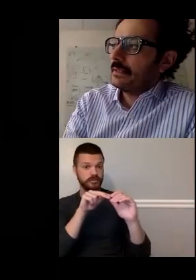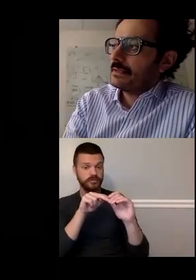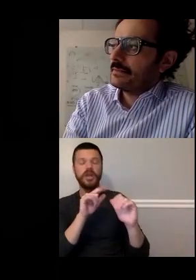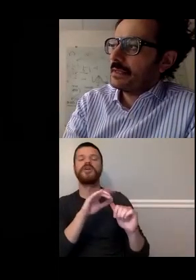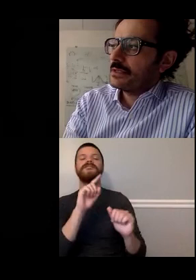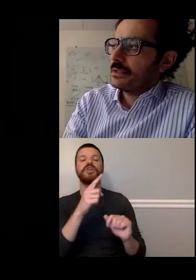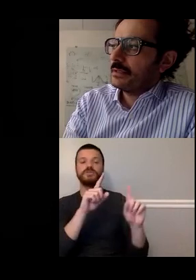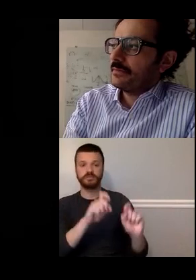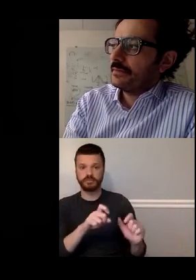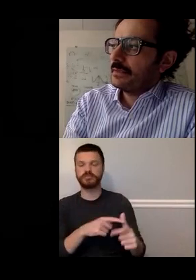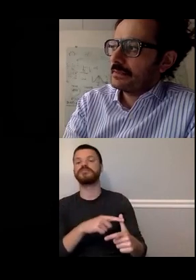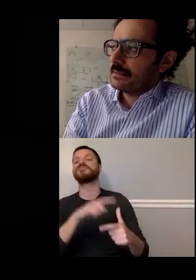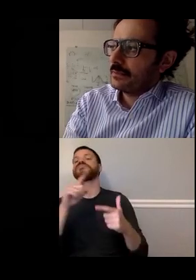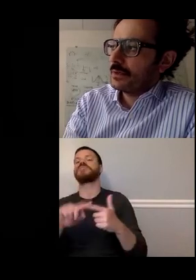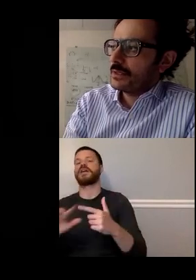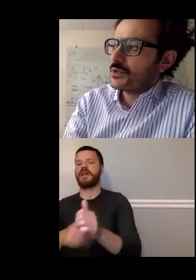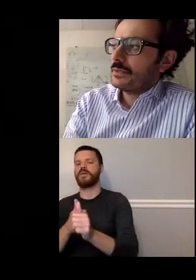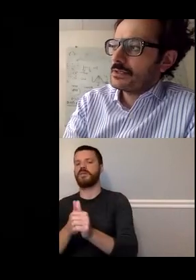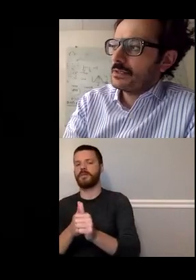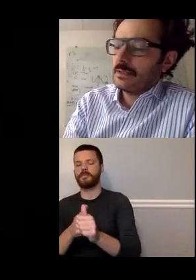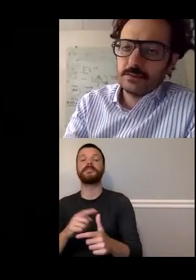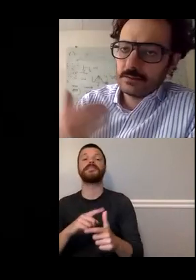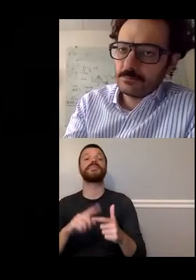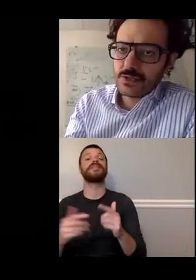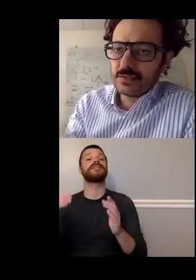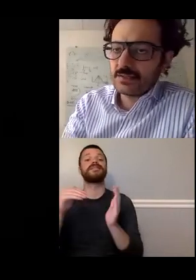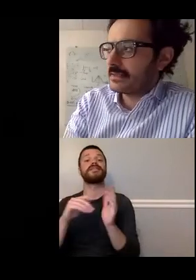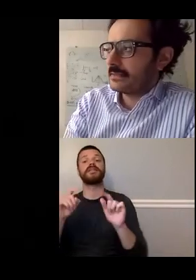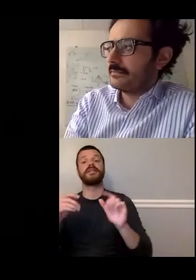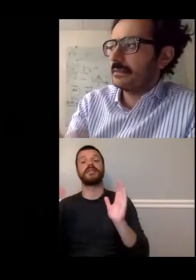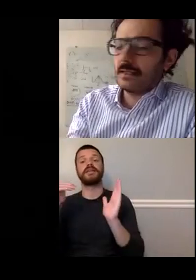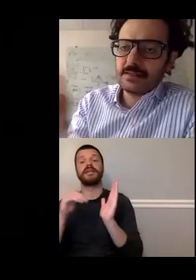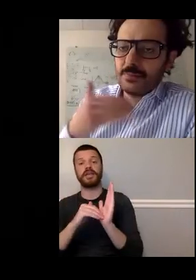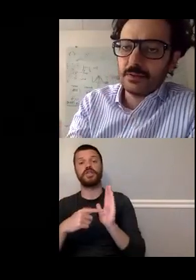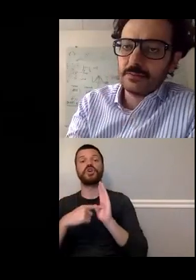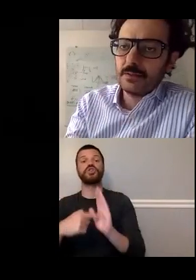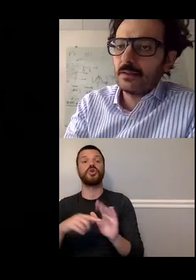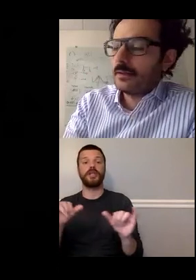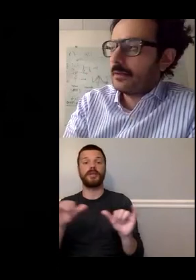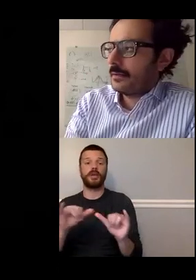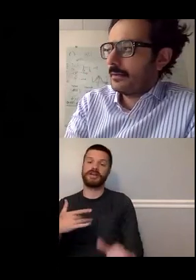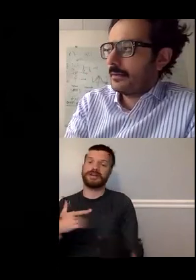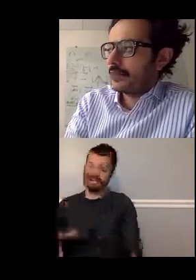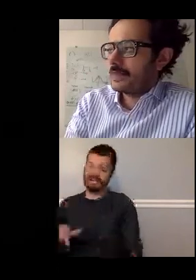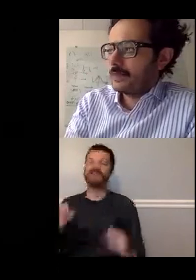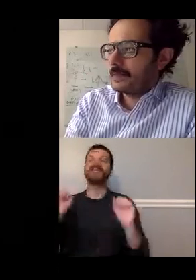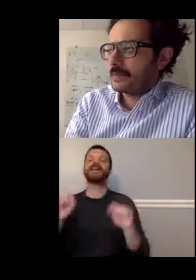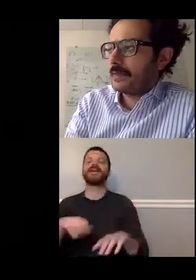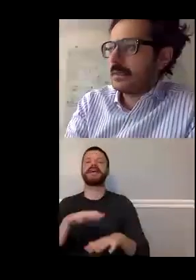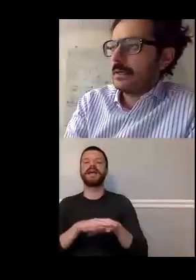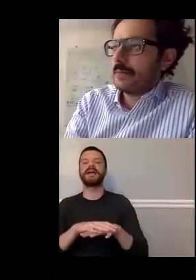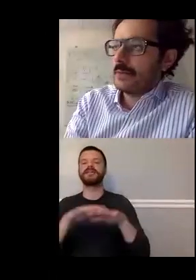did a classification in a different data set where they showed actually that their measure is sensitive and can separate patients at